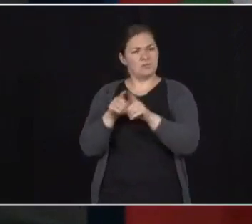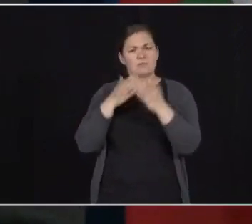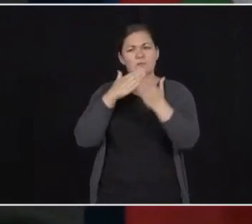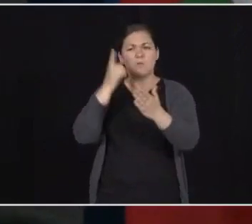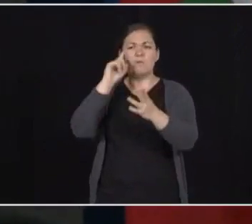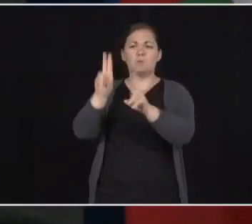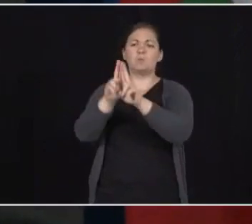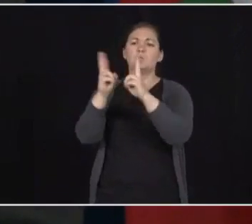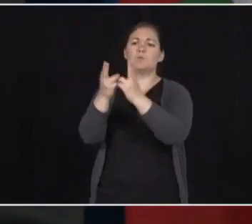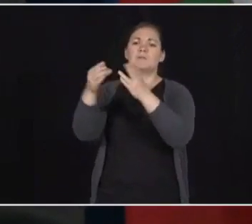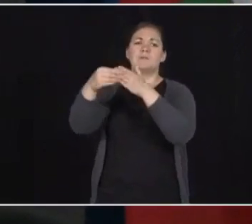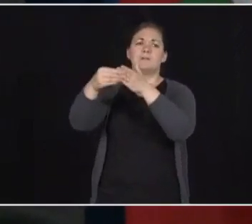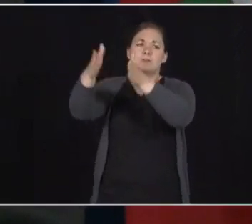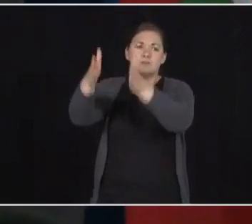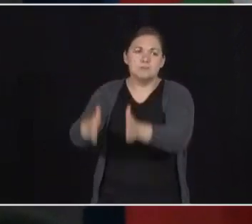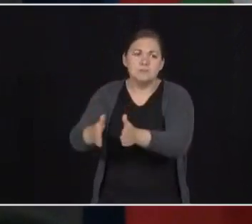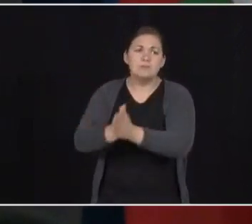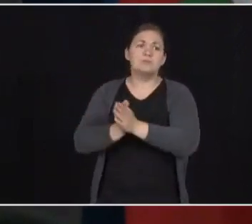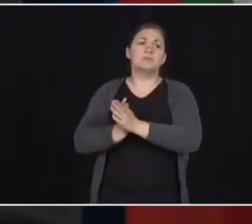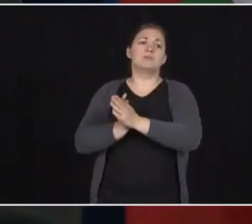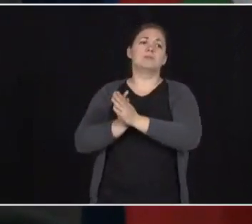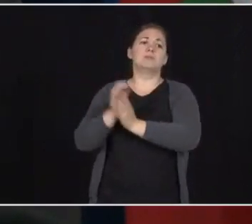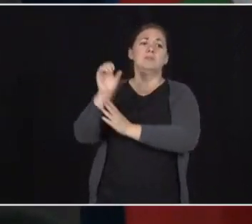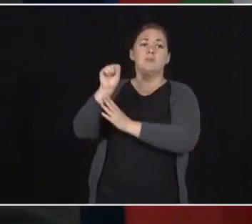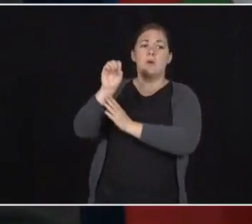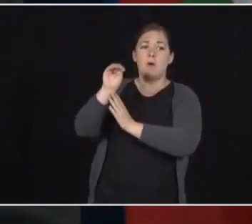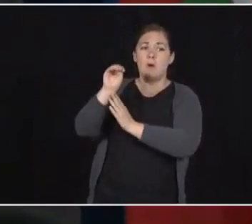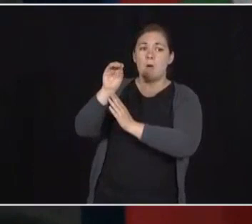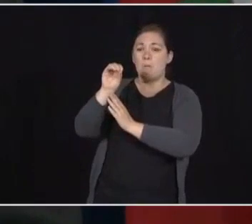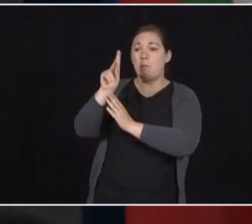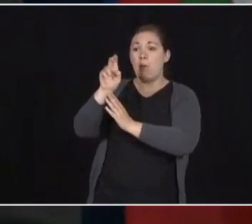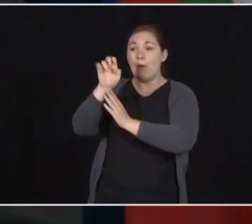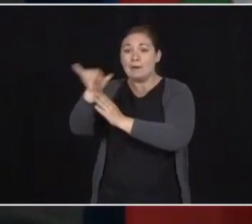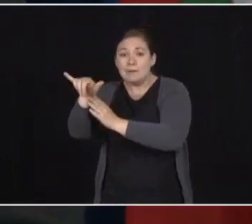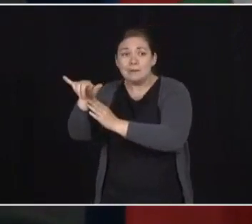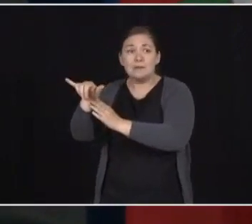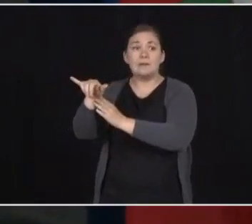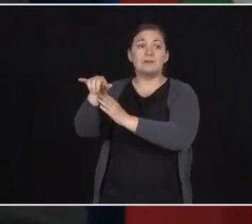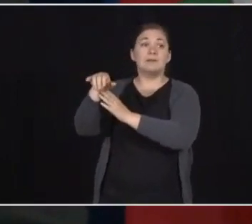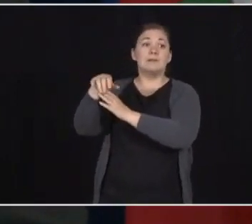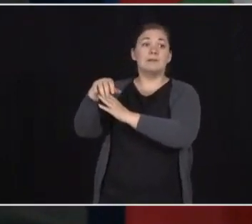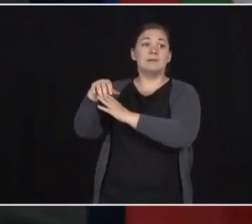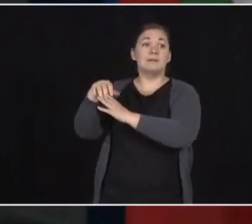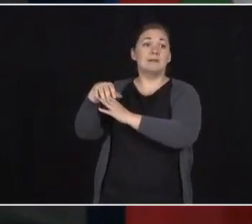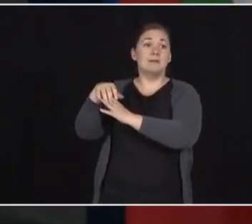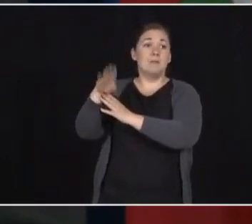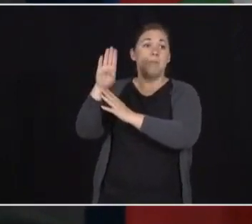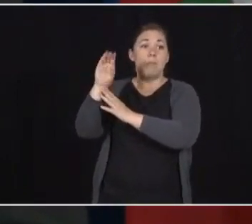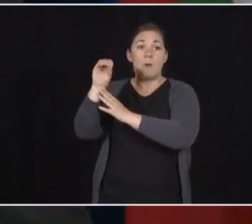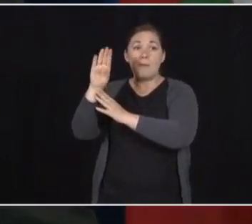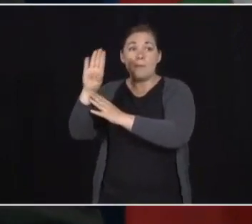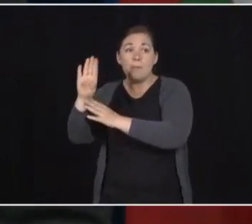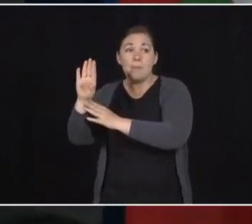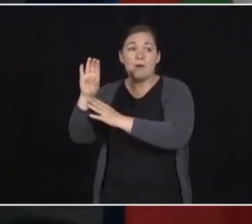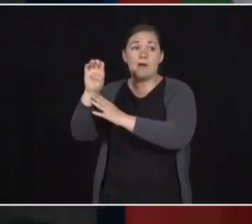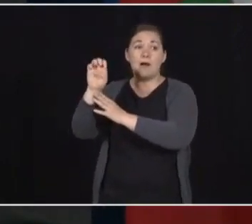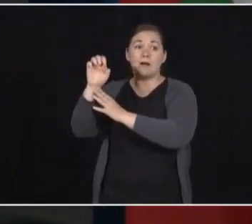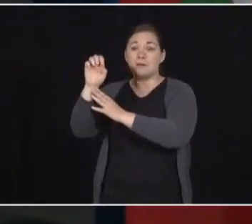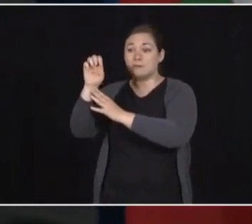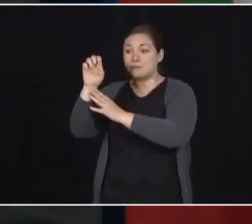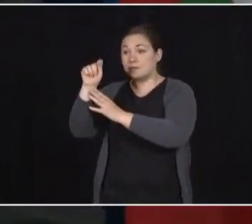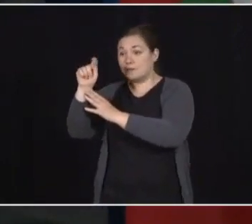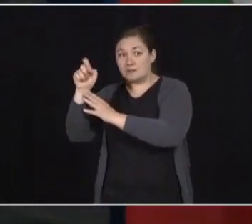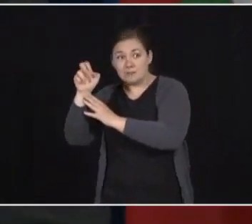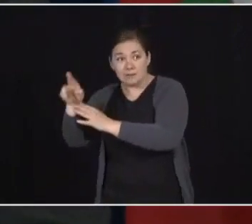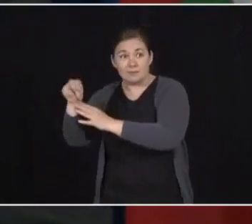Thomas, Bob Eaton. You're absolute champions, and the frontline inspectors are absolute heroes. I know we had a